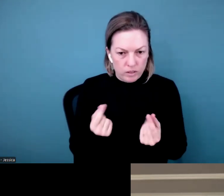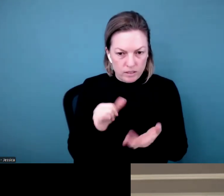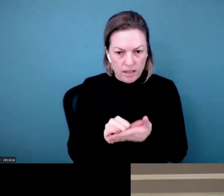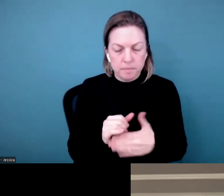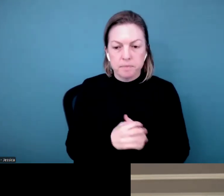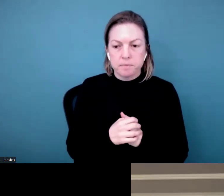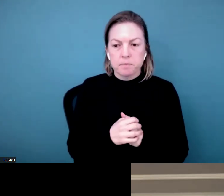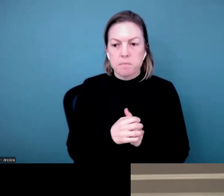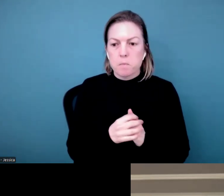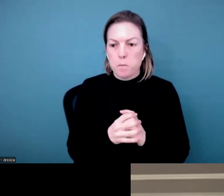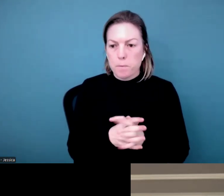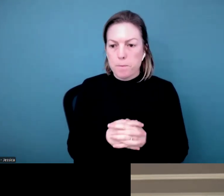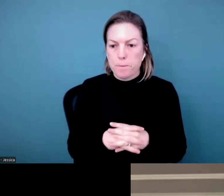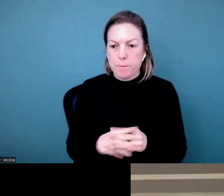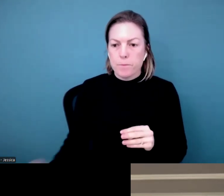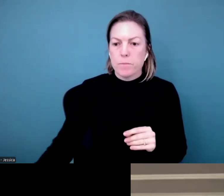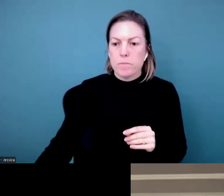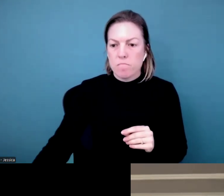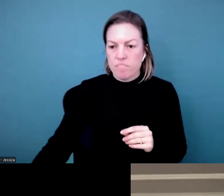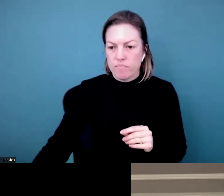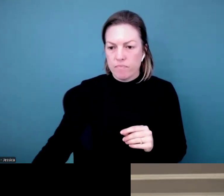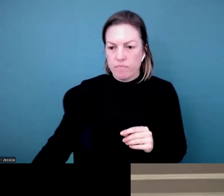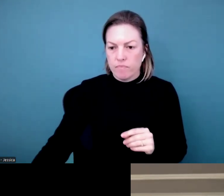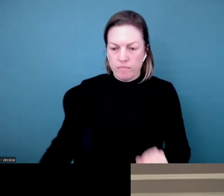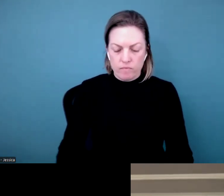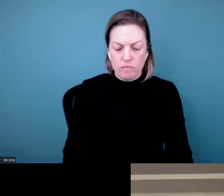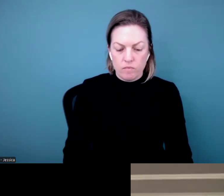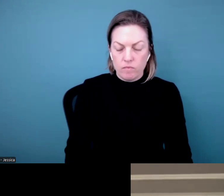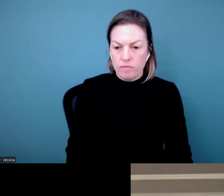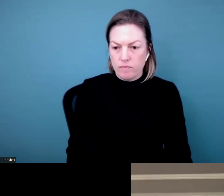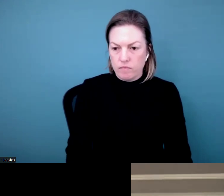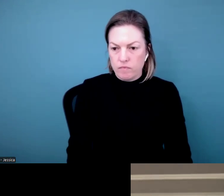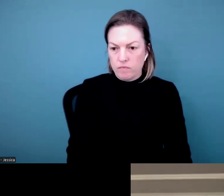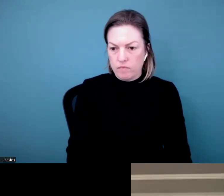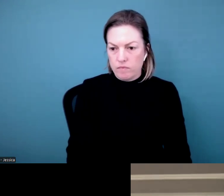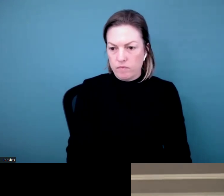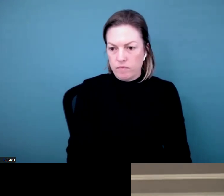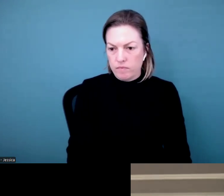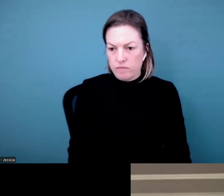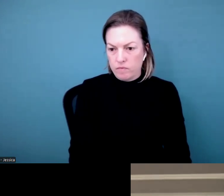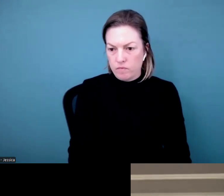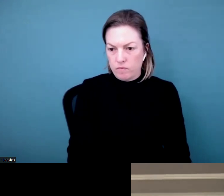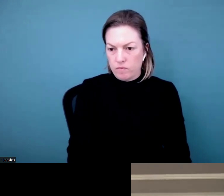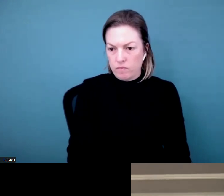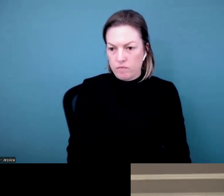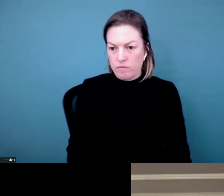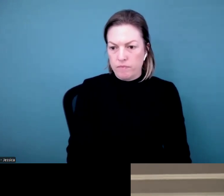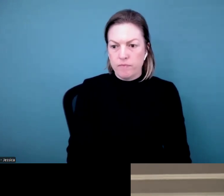I'll transition us to our presentation in honor of Alzheimer's awareness and